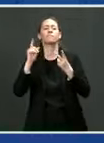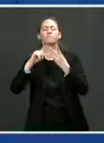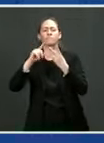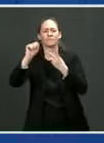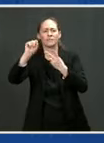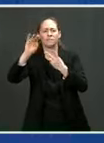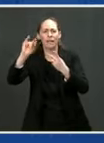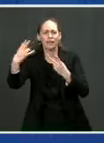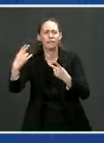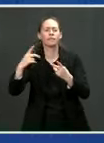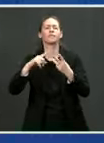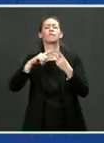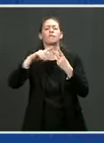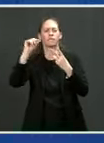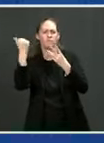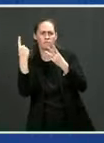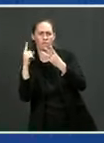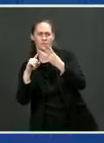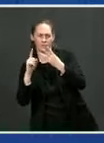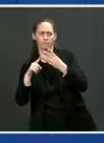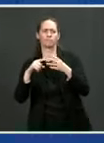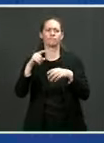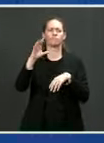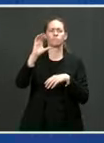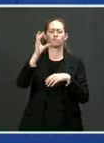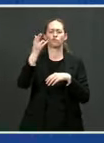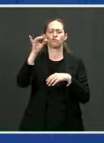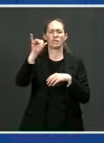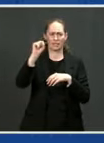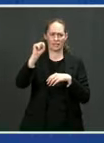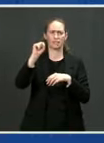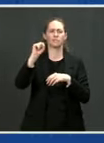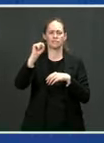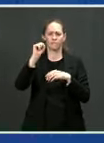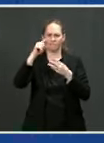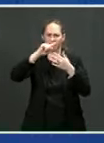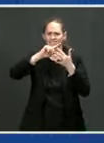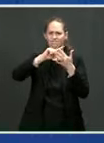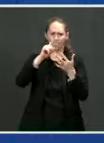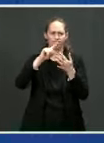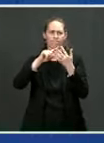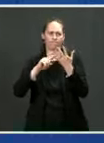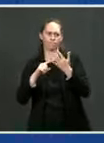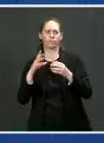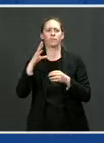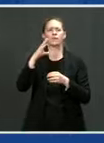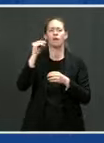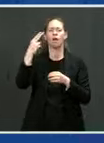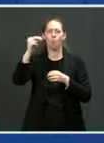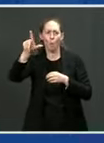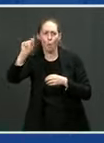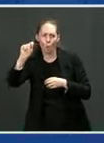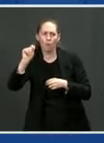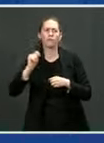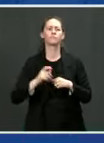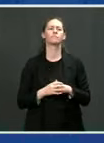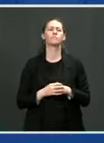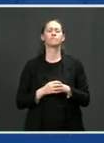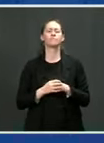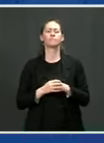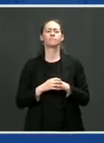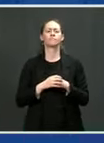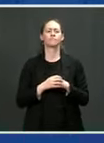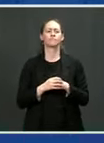also Christopher Enney, Clinton Holt, Jacob Chestnut, and John